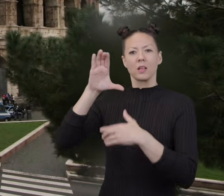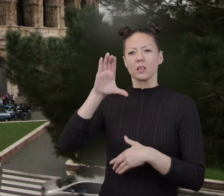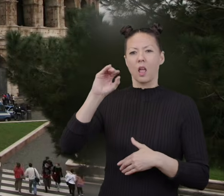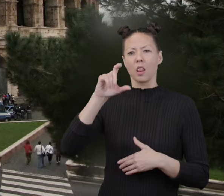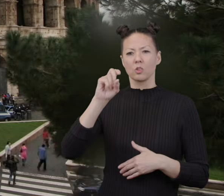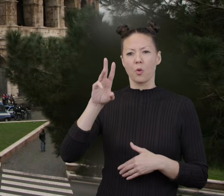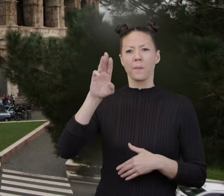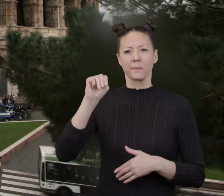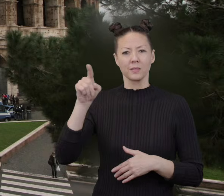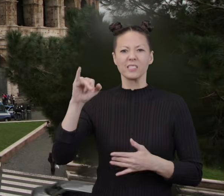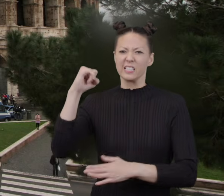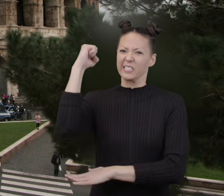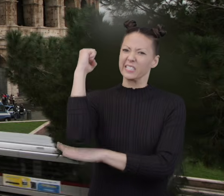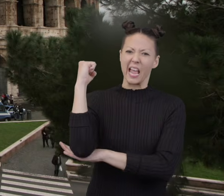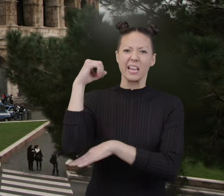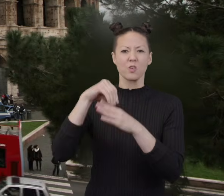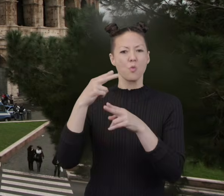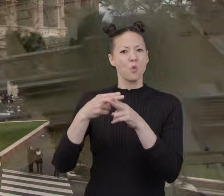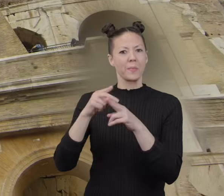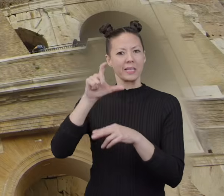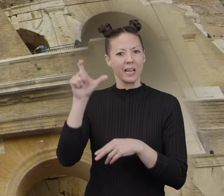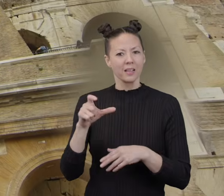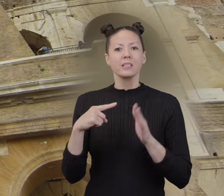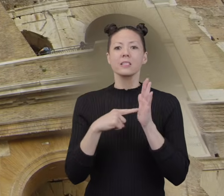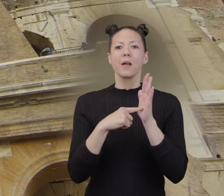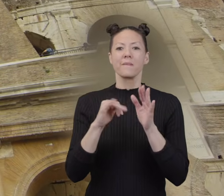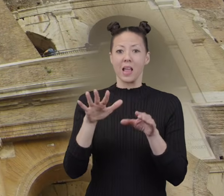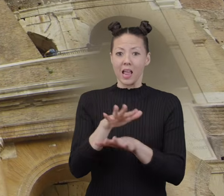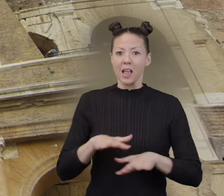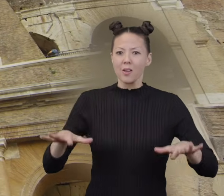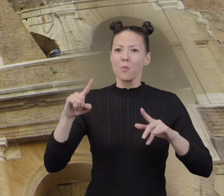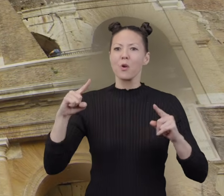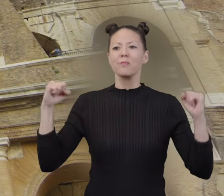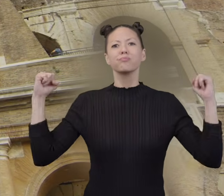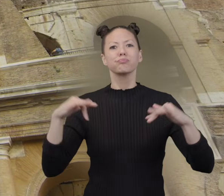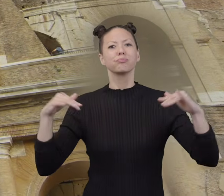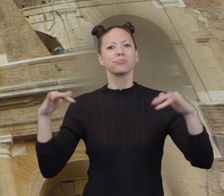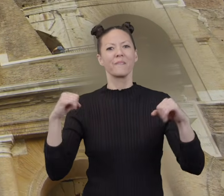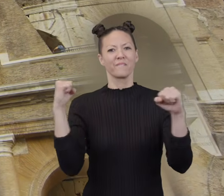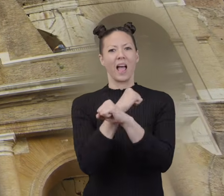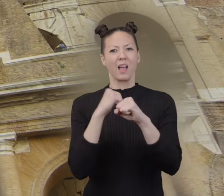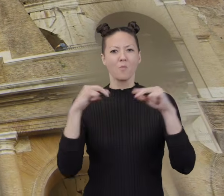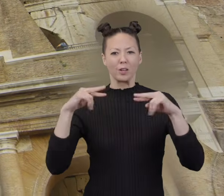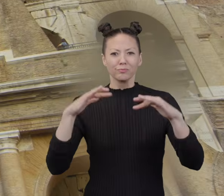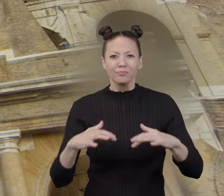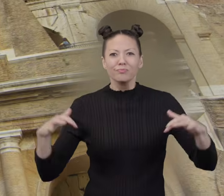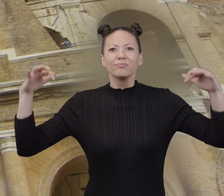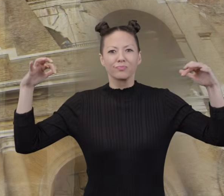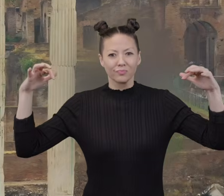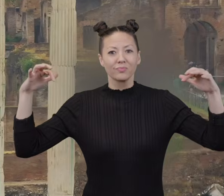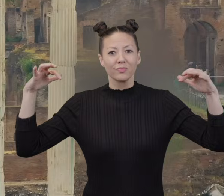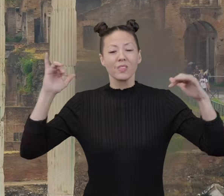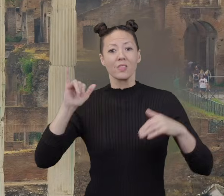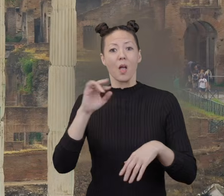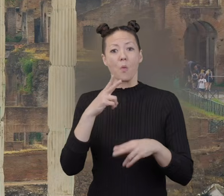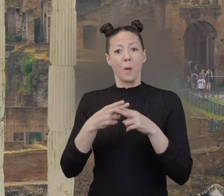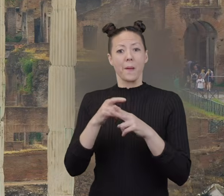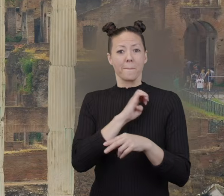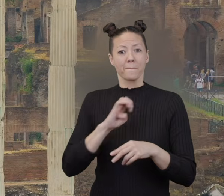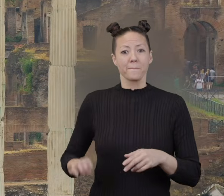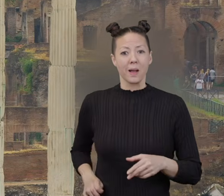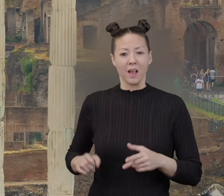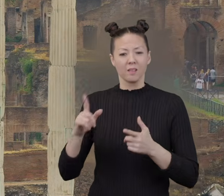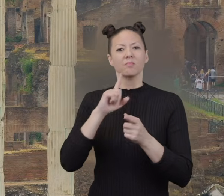Colosseum, that still stands in Rome, Italy today, is an example of an arena where gladiators fought. The Roman